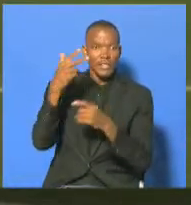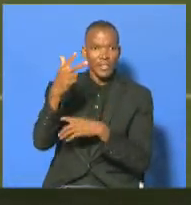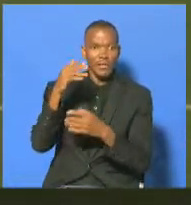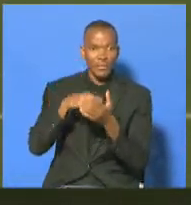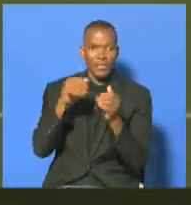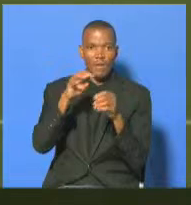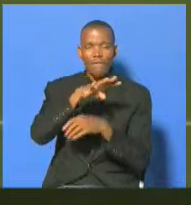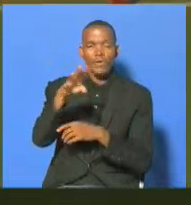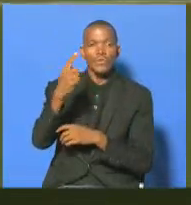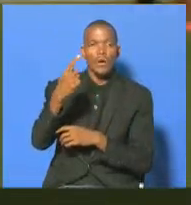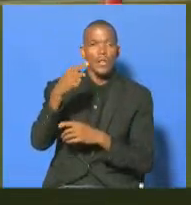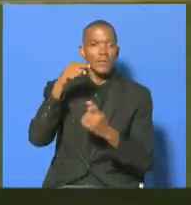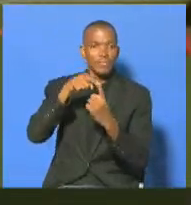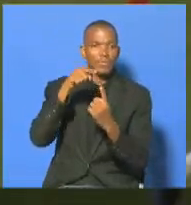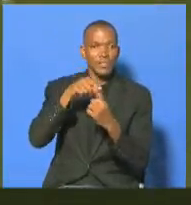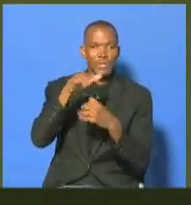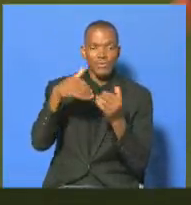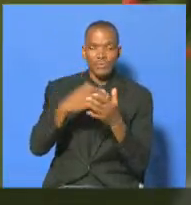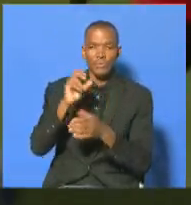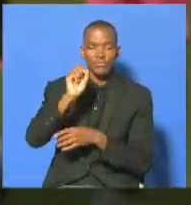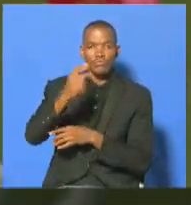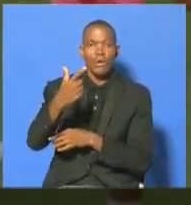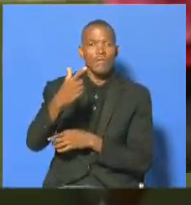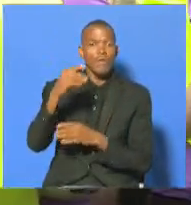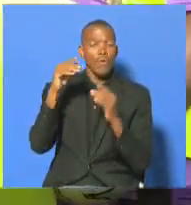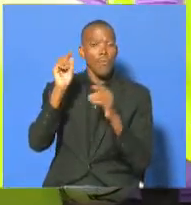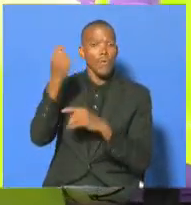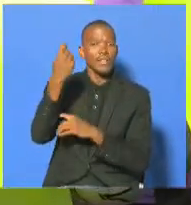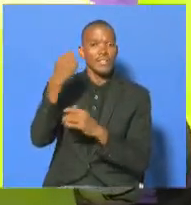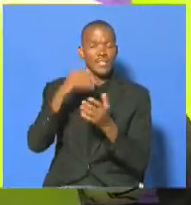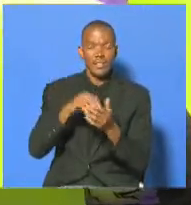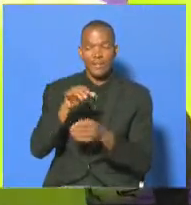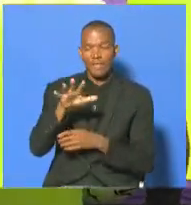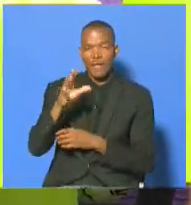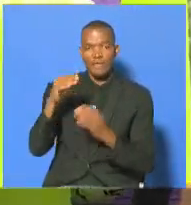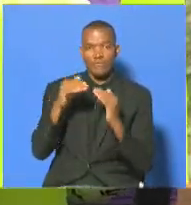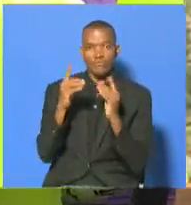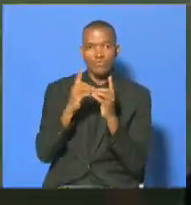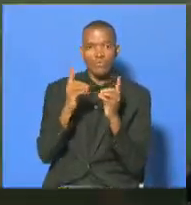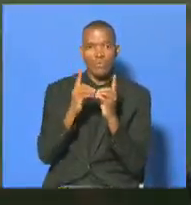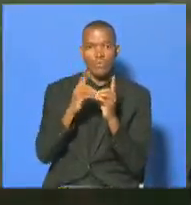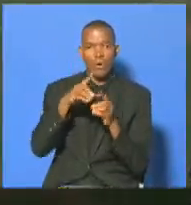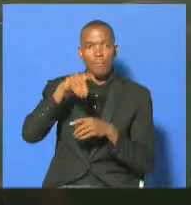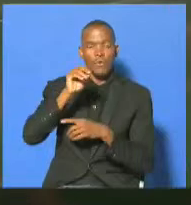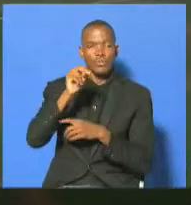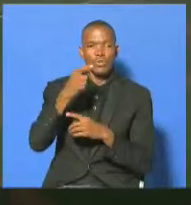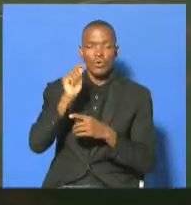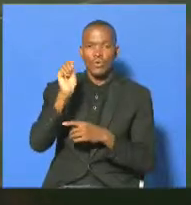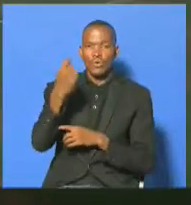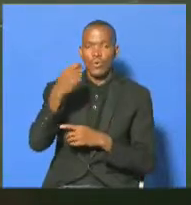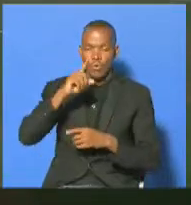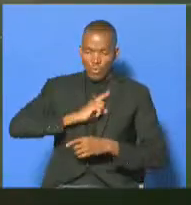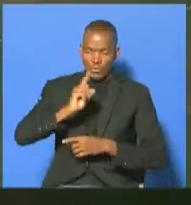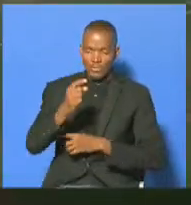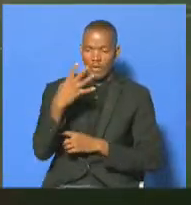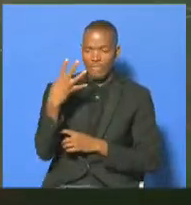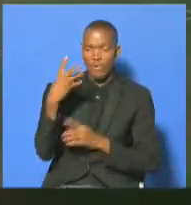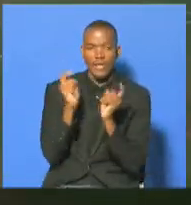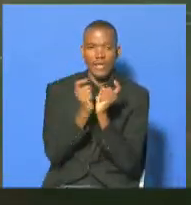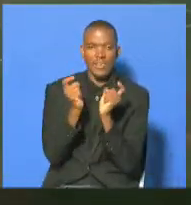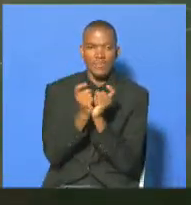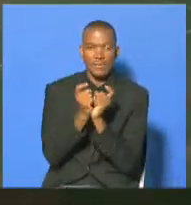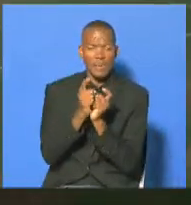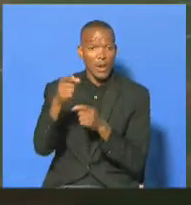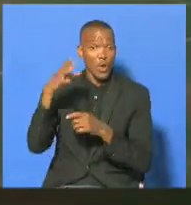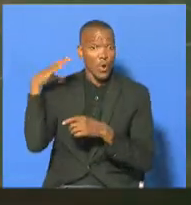41 points they acquired from 12 wins and 5 draws. Bonso Muloi's troops lost 4 games in the process. Muloi says